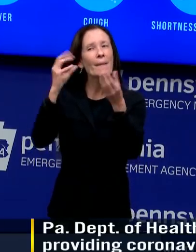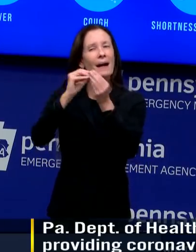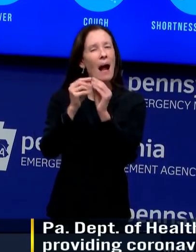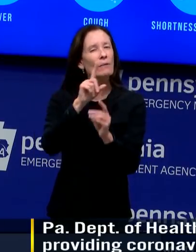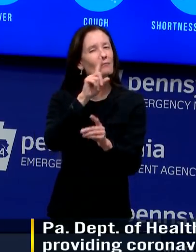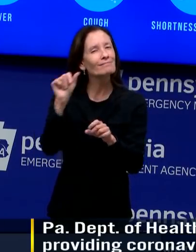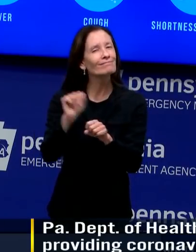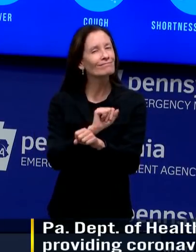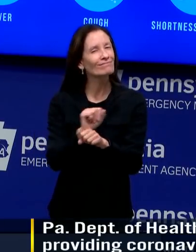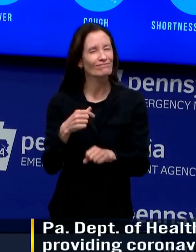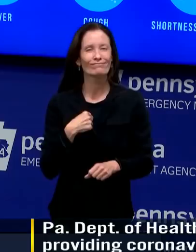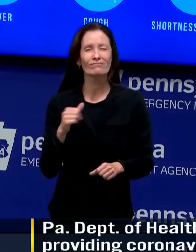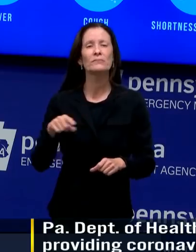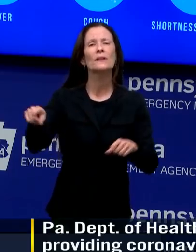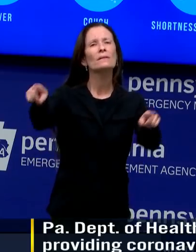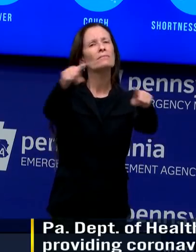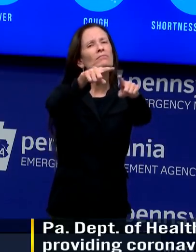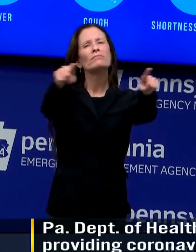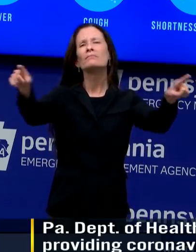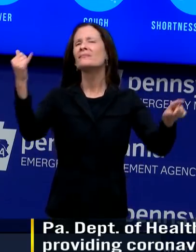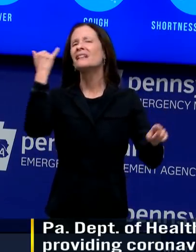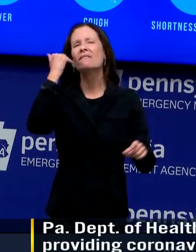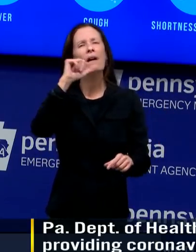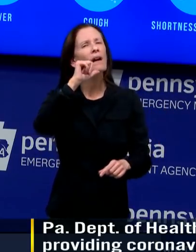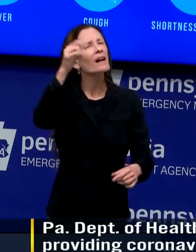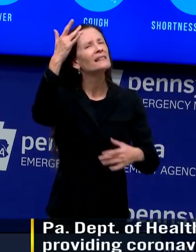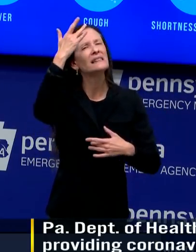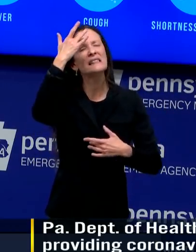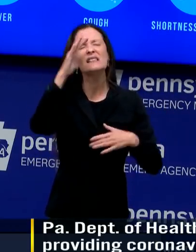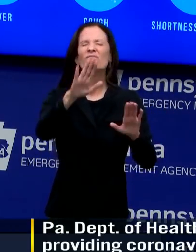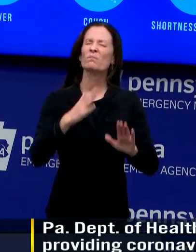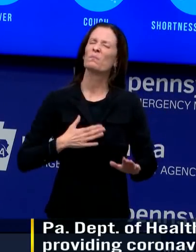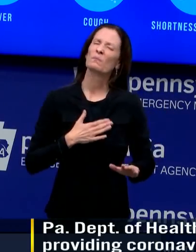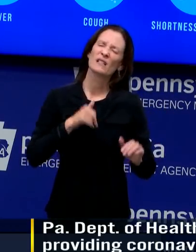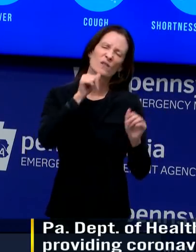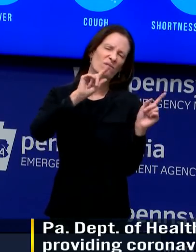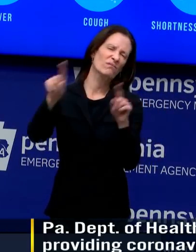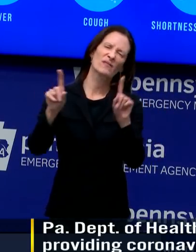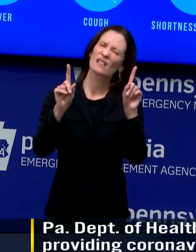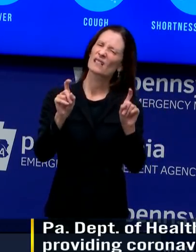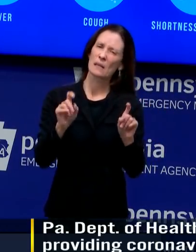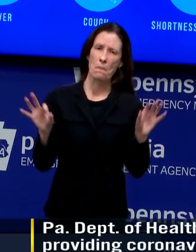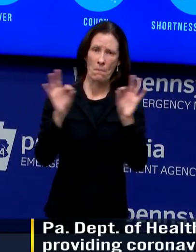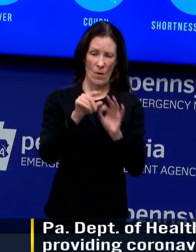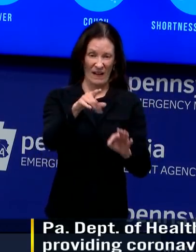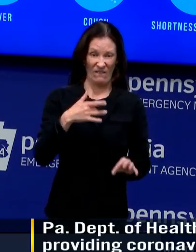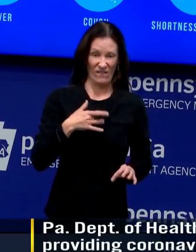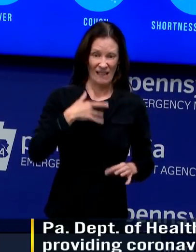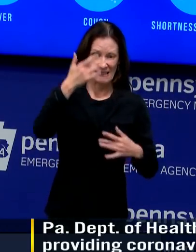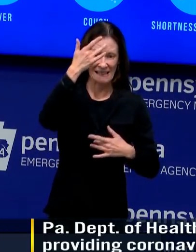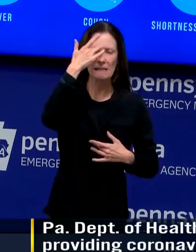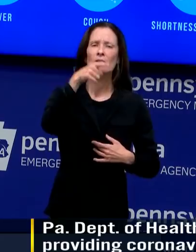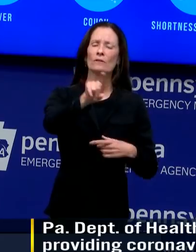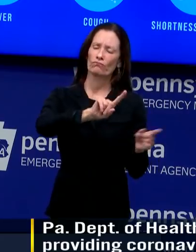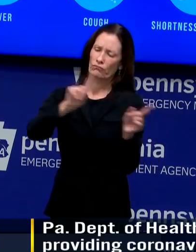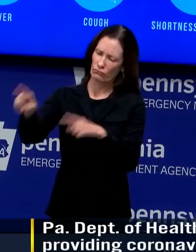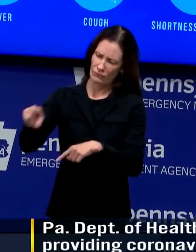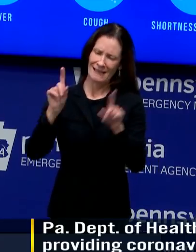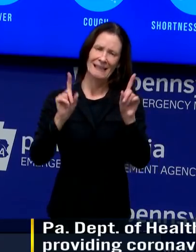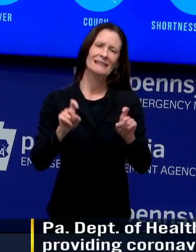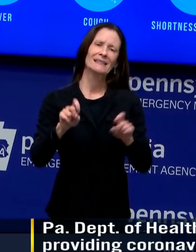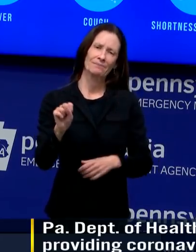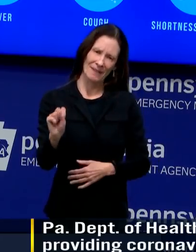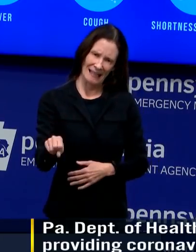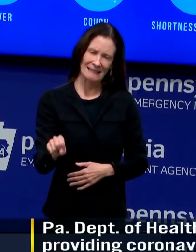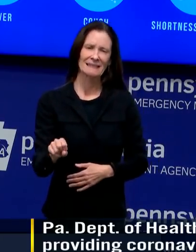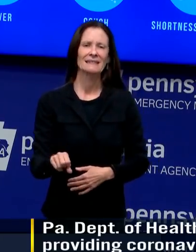the criteria. And as a follow-up, they're asking about any addition of phone registration for the testing site at Mohegan Sun. Yes.